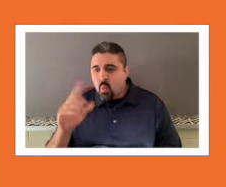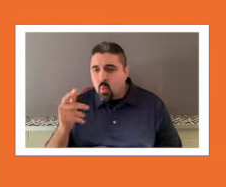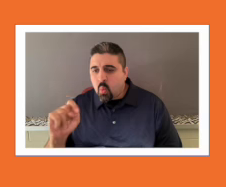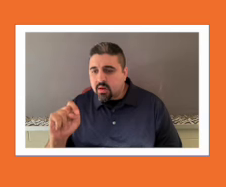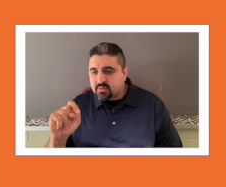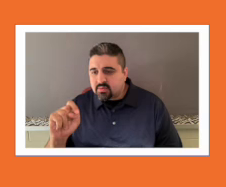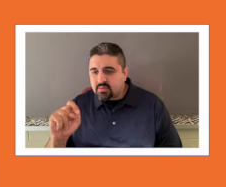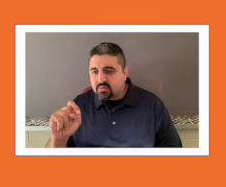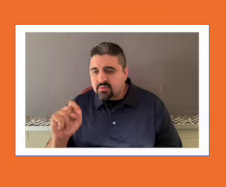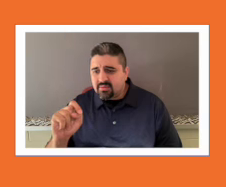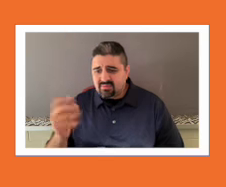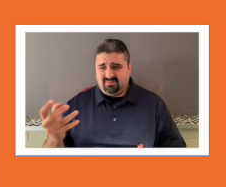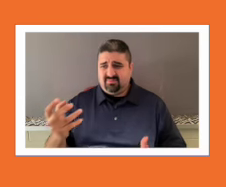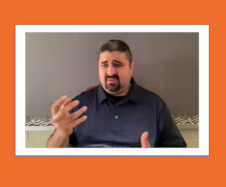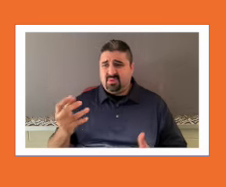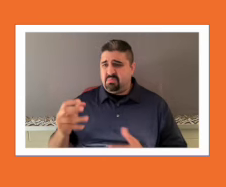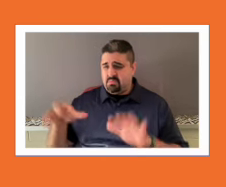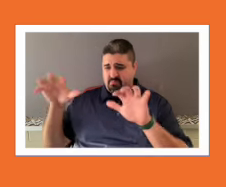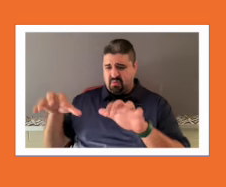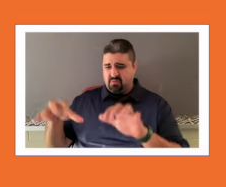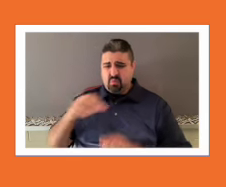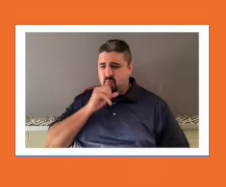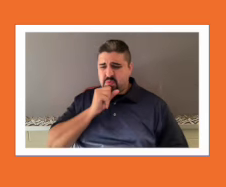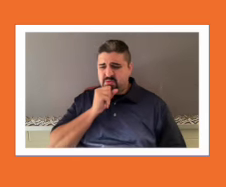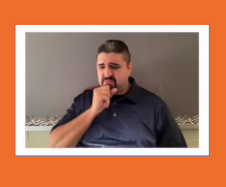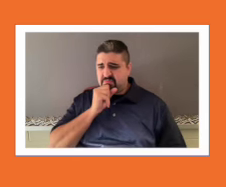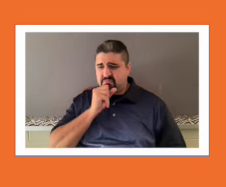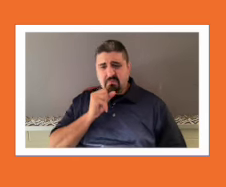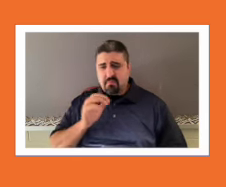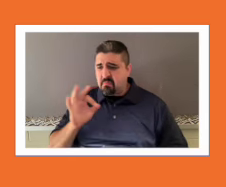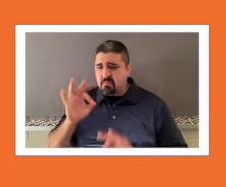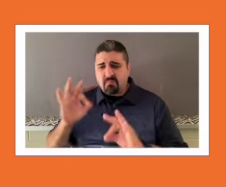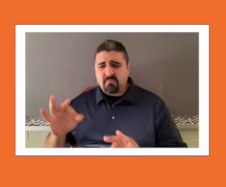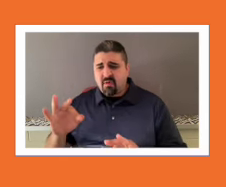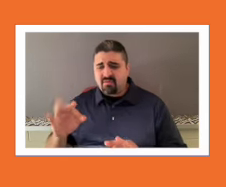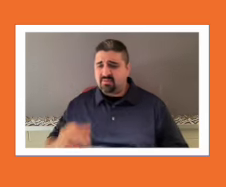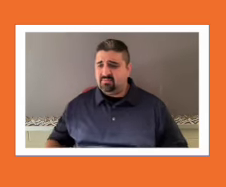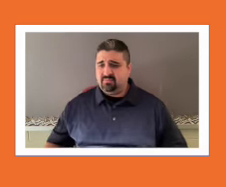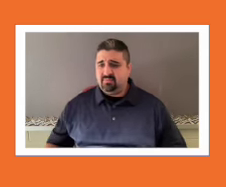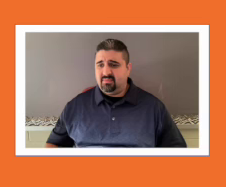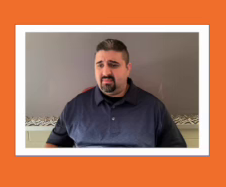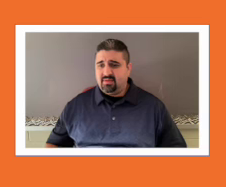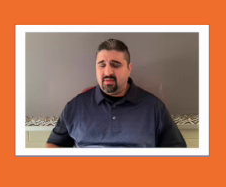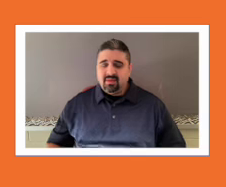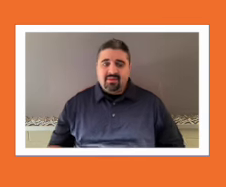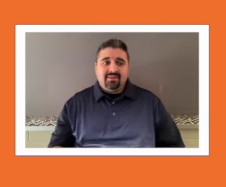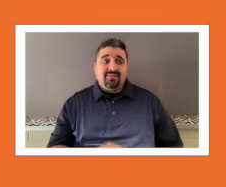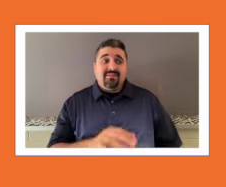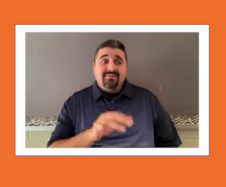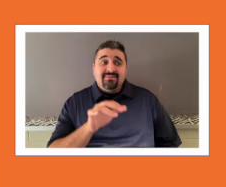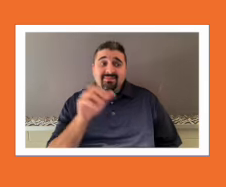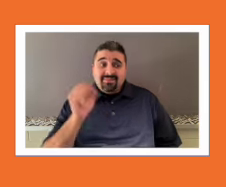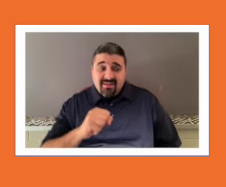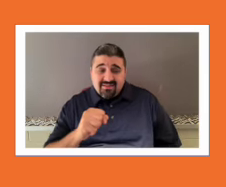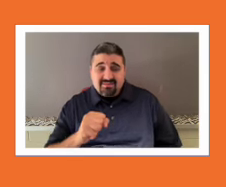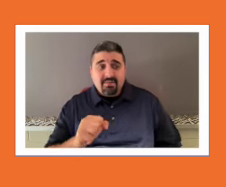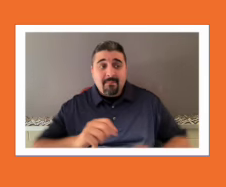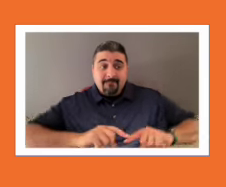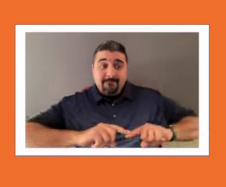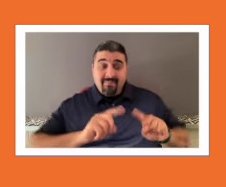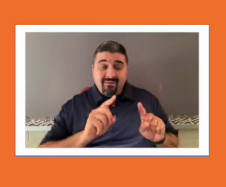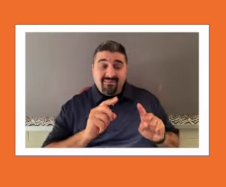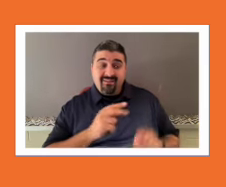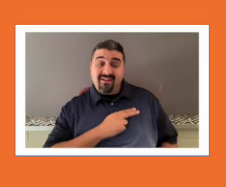So what? Annie said again. Orange is great for a monster. But Harry paints